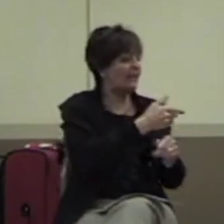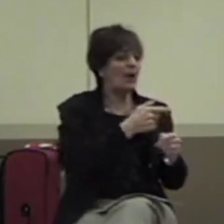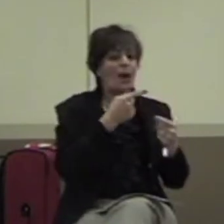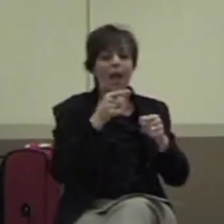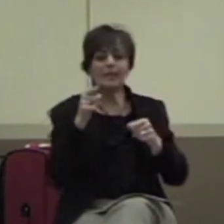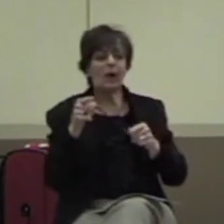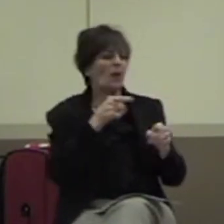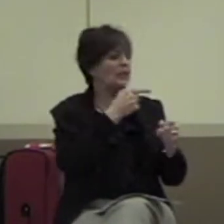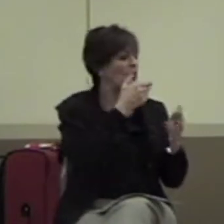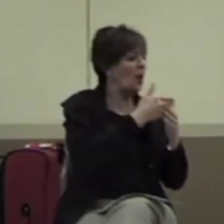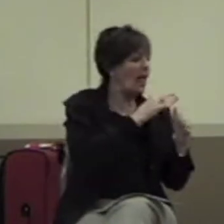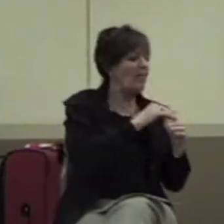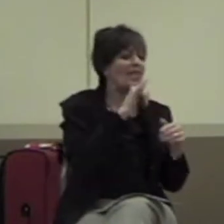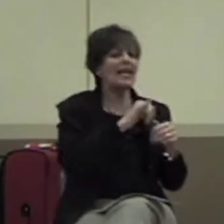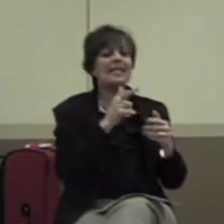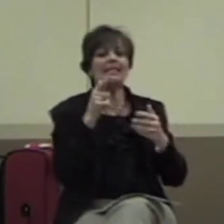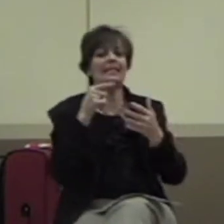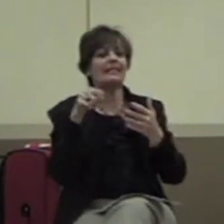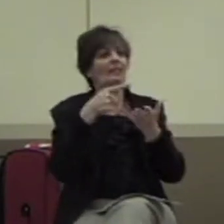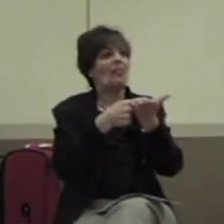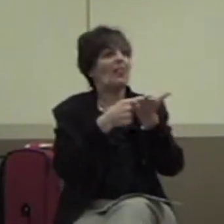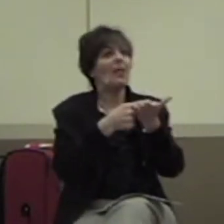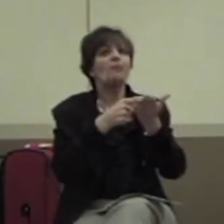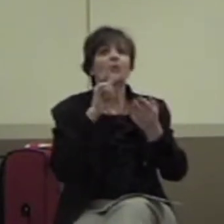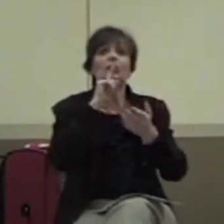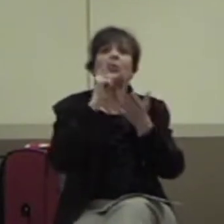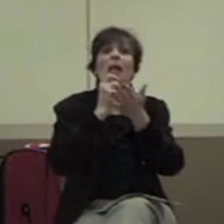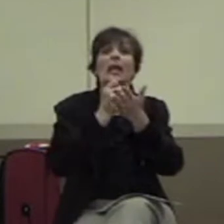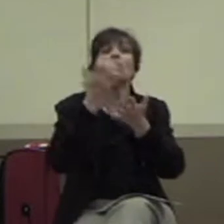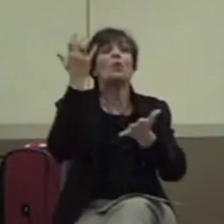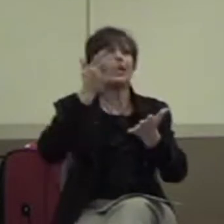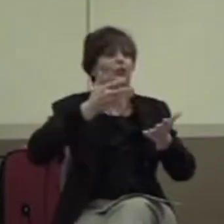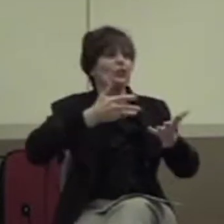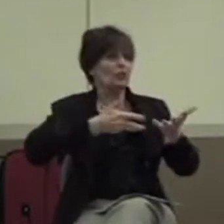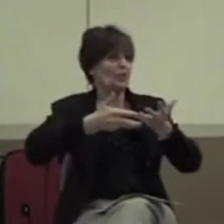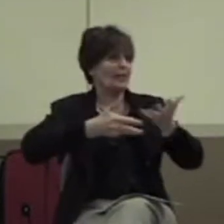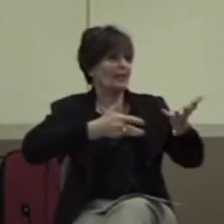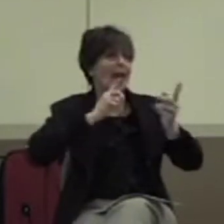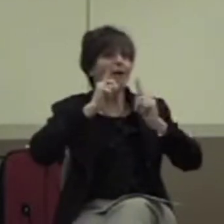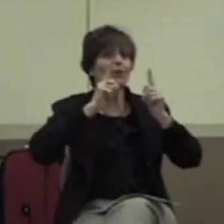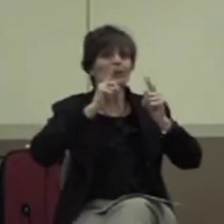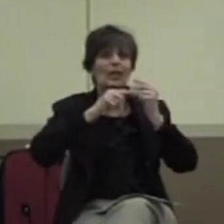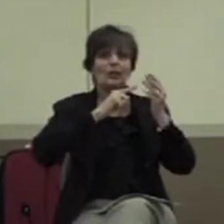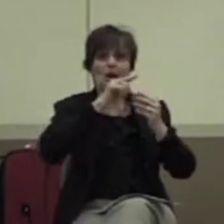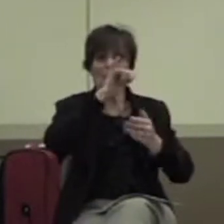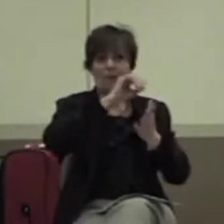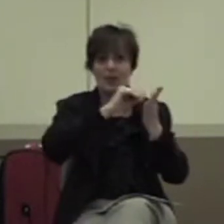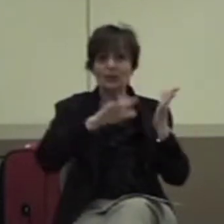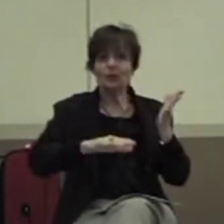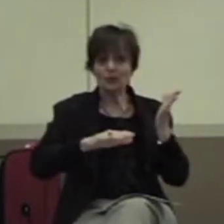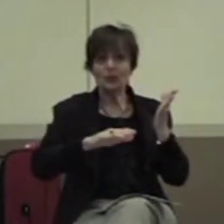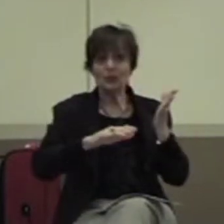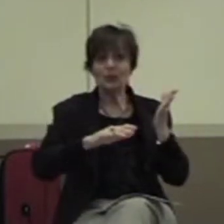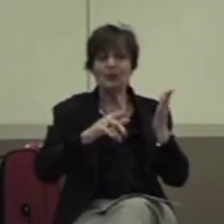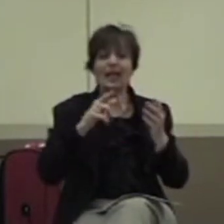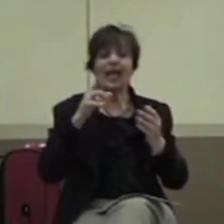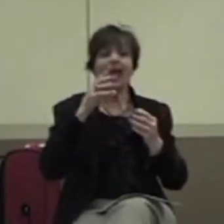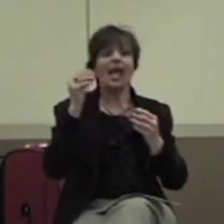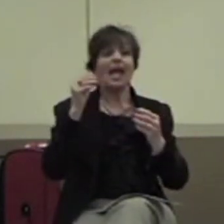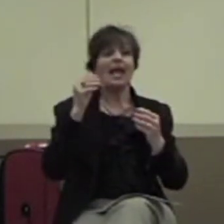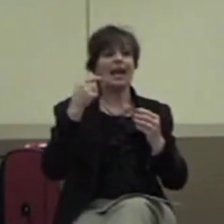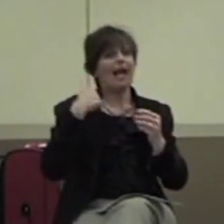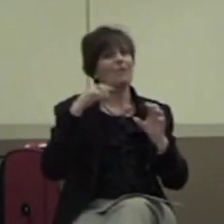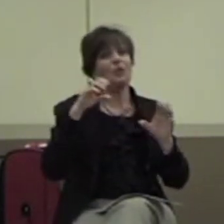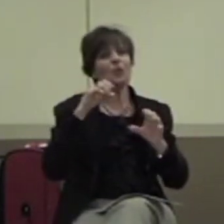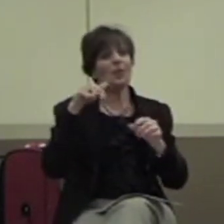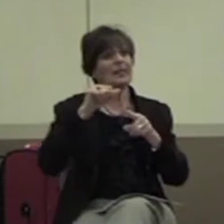here. Oh, look, he's good at this. This is really rich conversation about this student. And